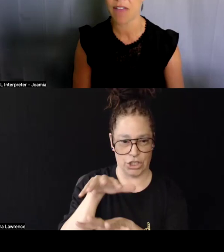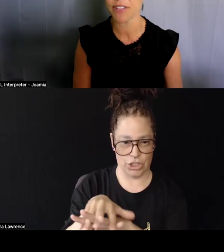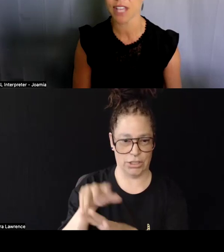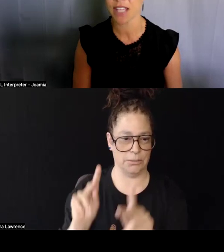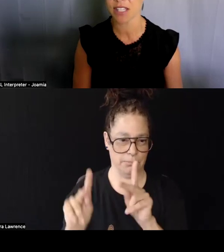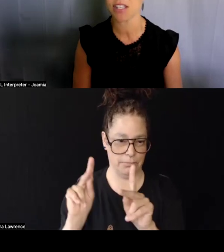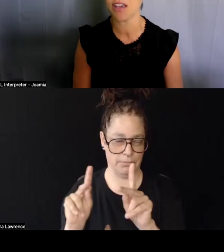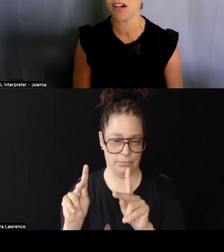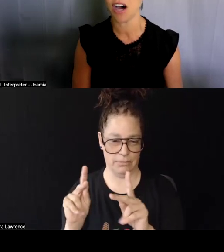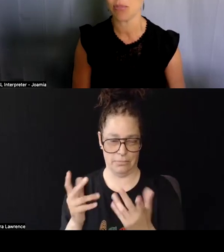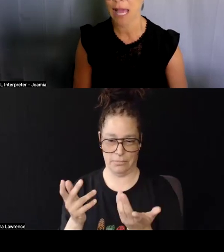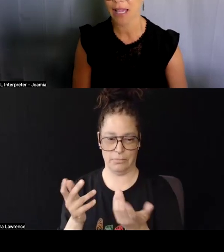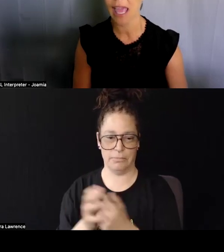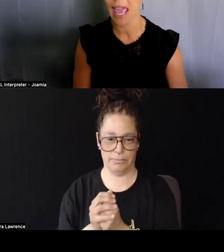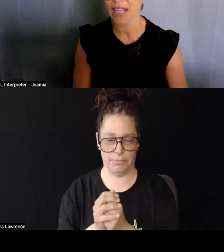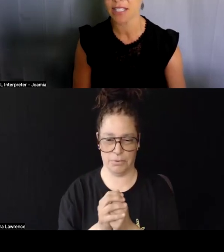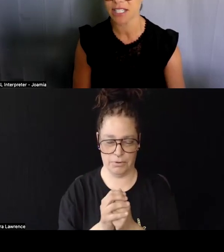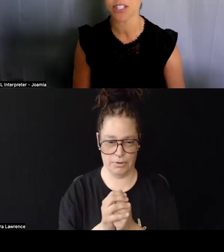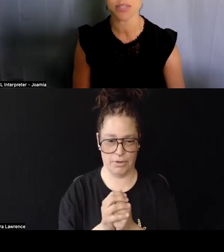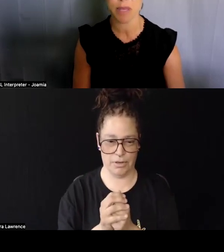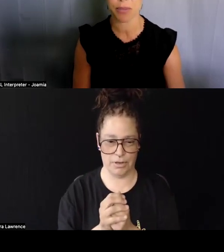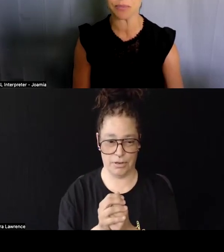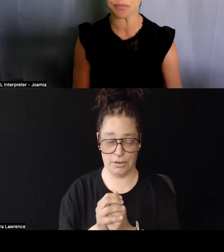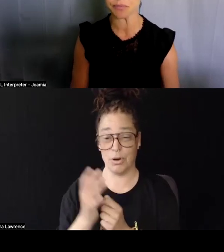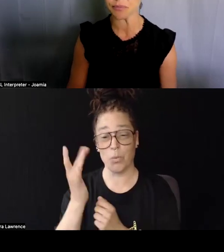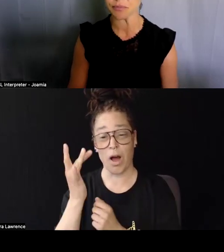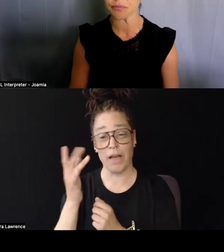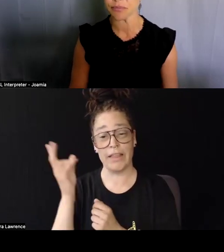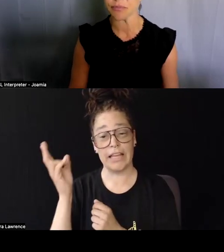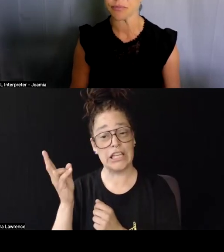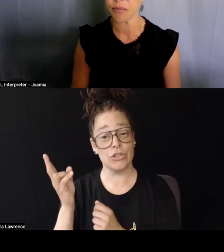acronym emphasizes on Black and Indigenous people.